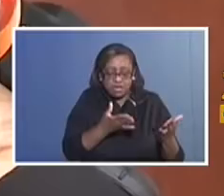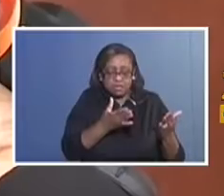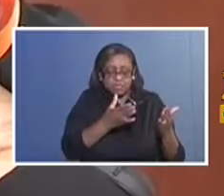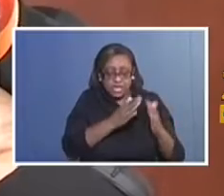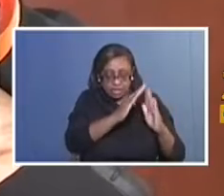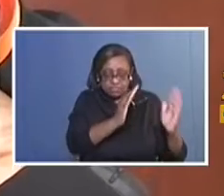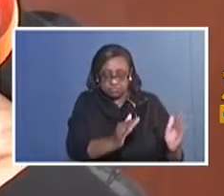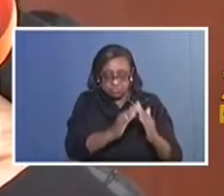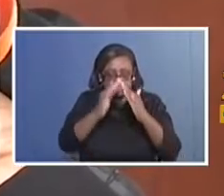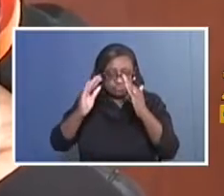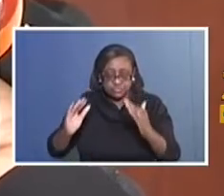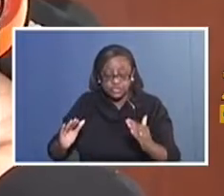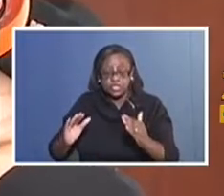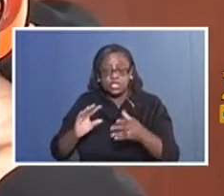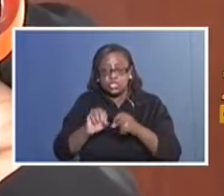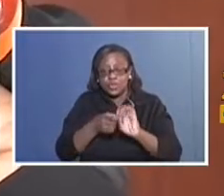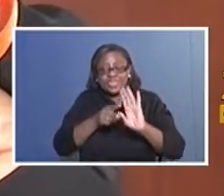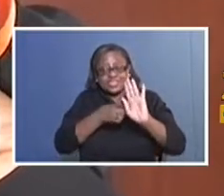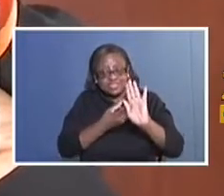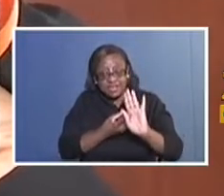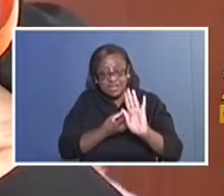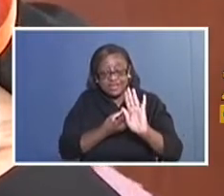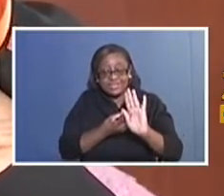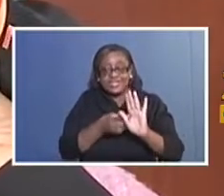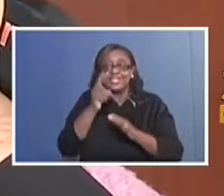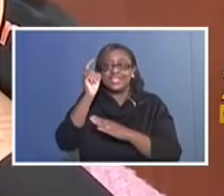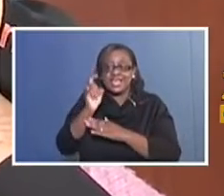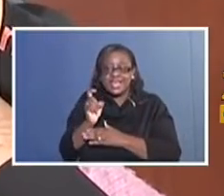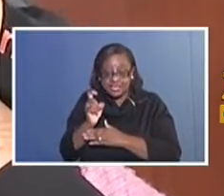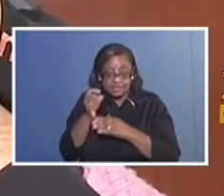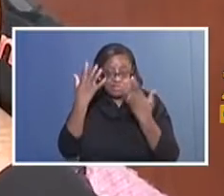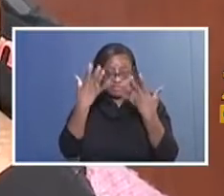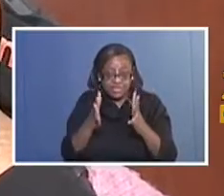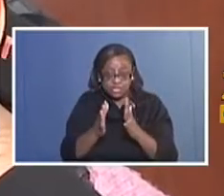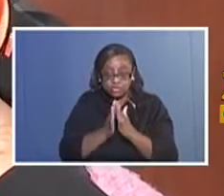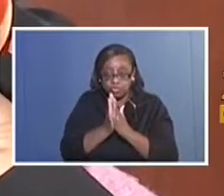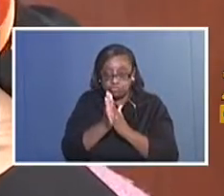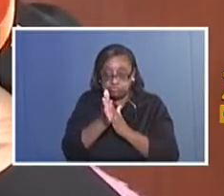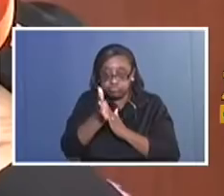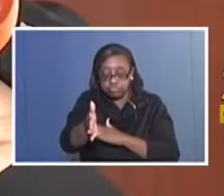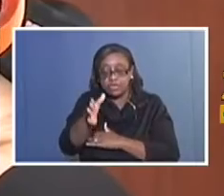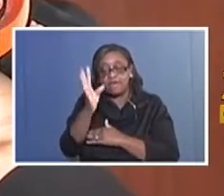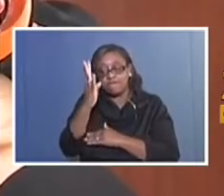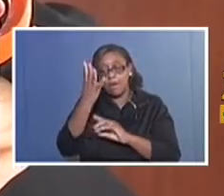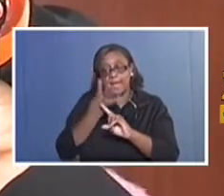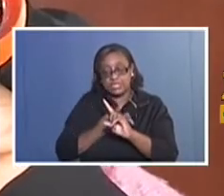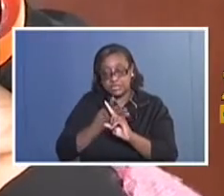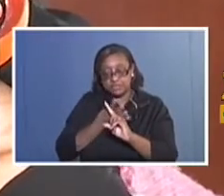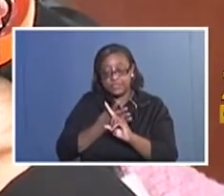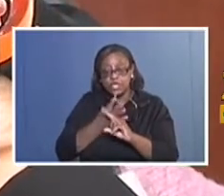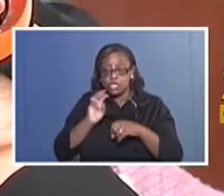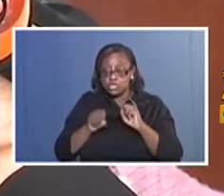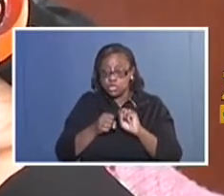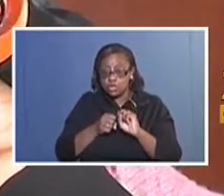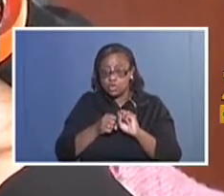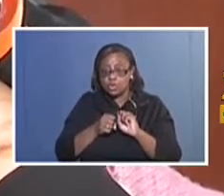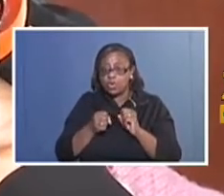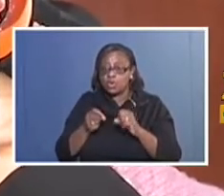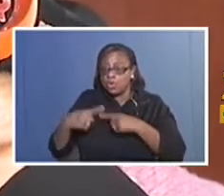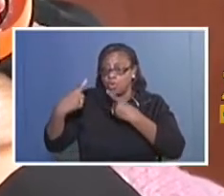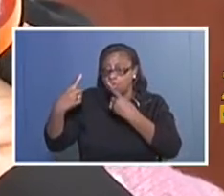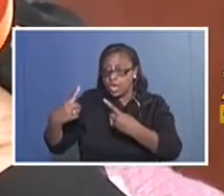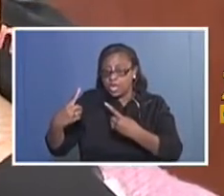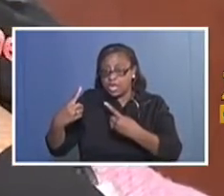them to know that when they start, they're going to be able to go straight through for 4 months. So while we are still in this